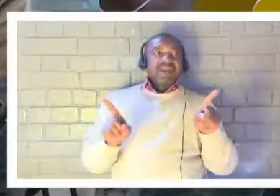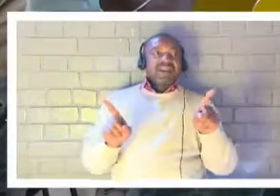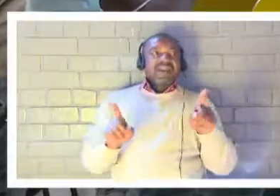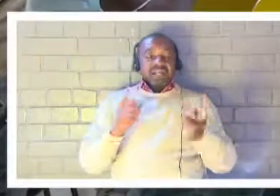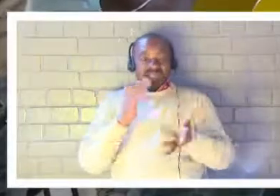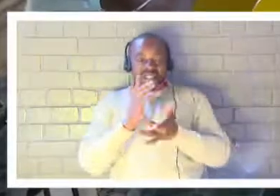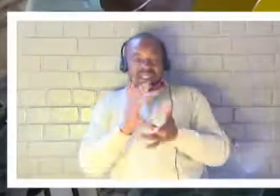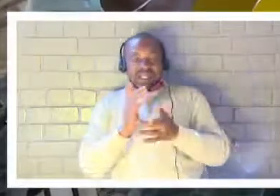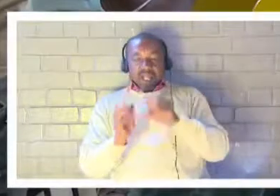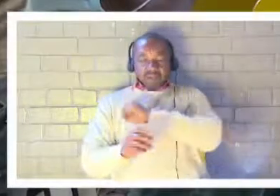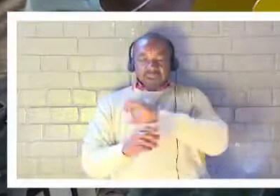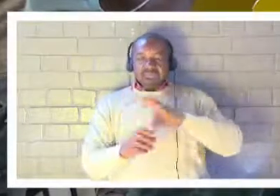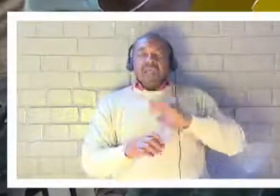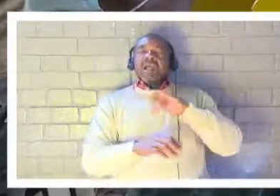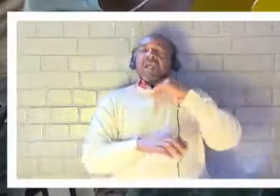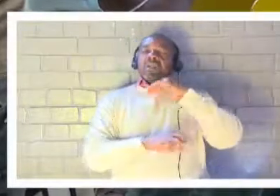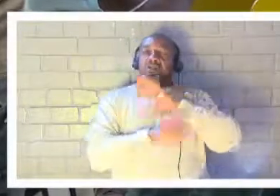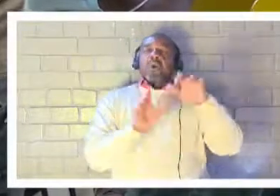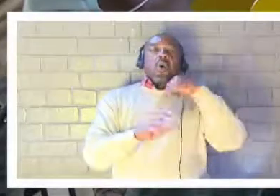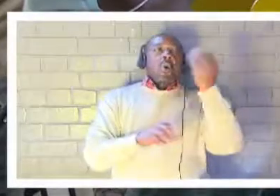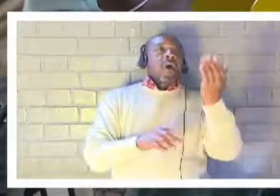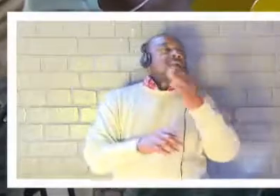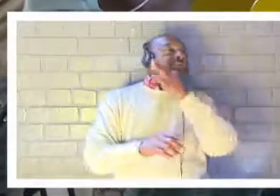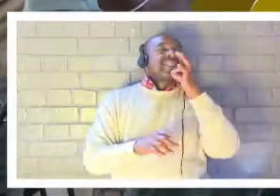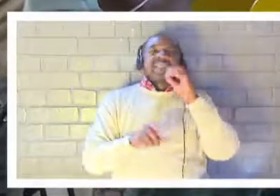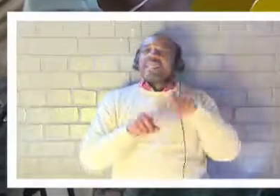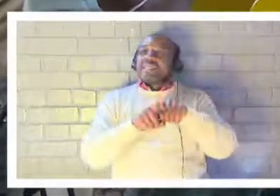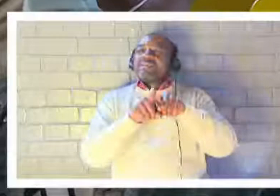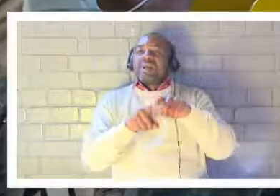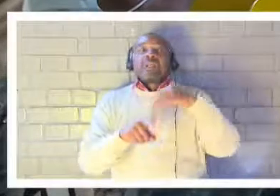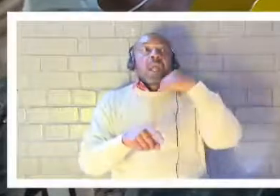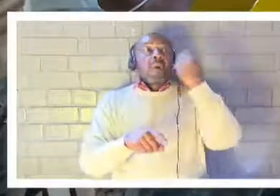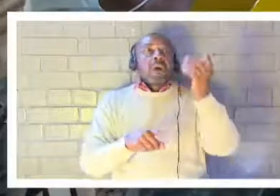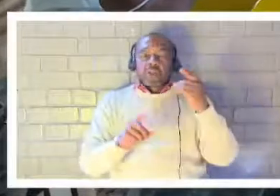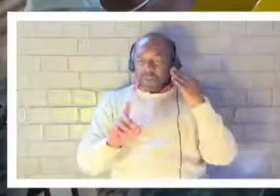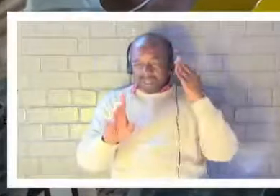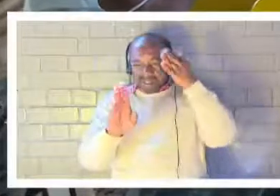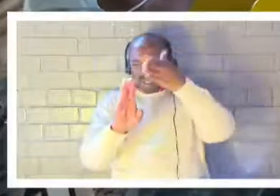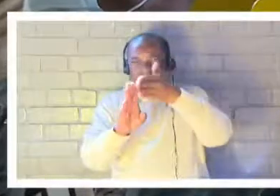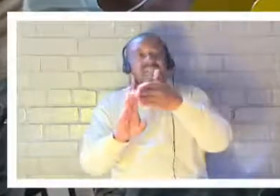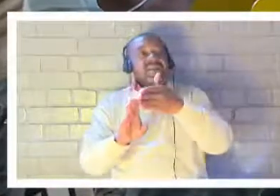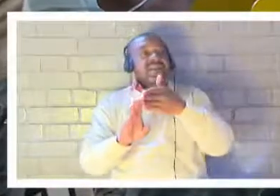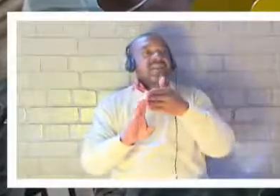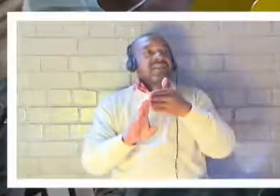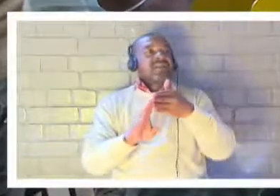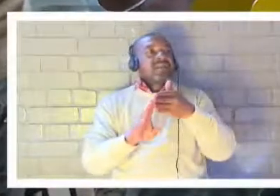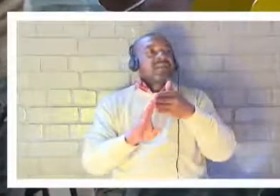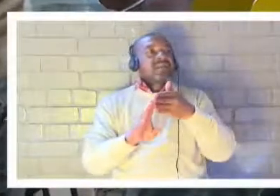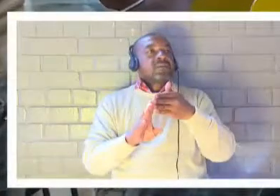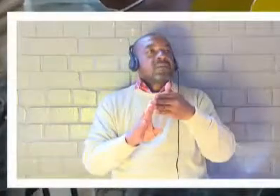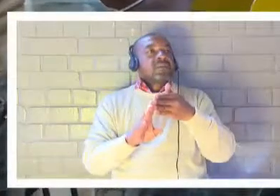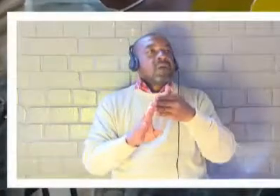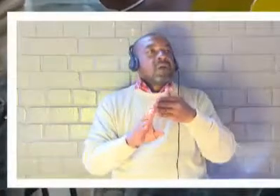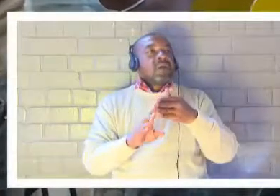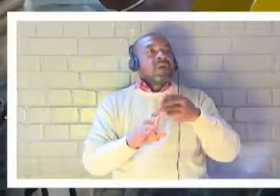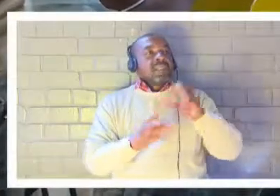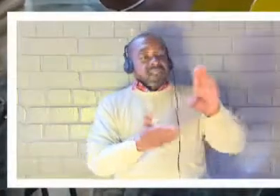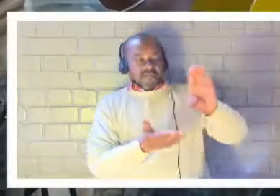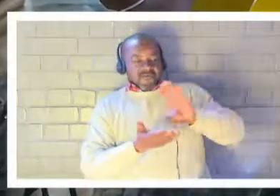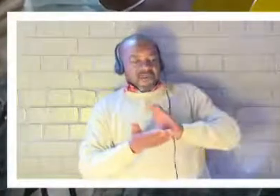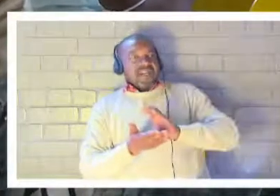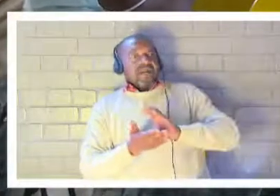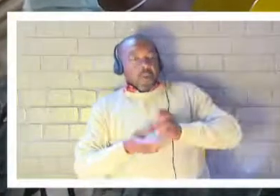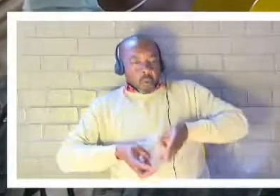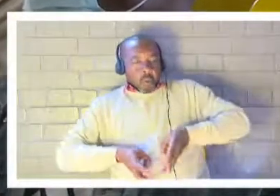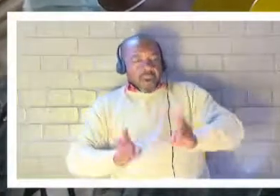technical staff. I don't want to repeat what other people mentioned, but I want to be specific. The current funding model of